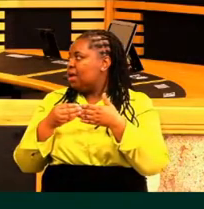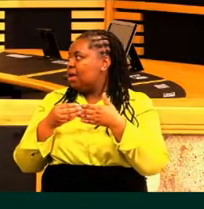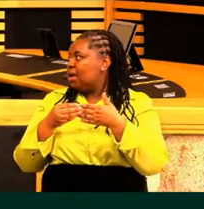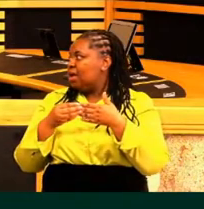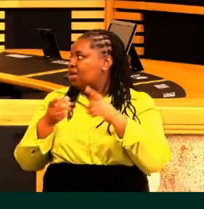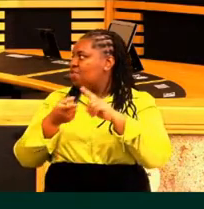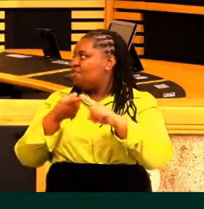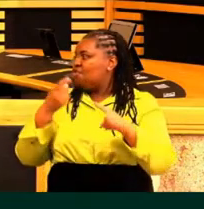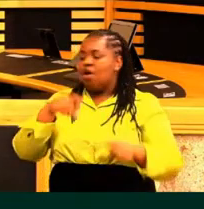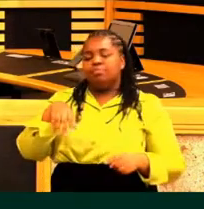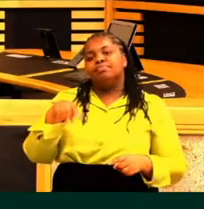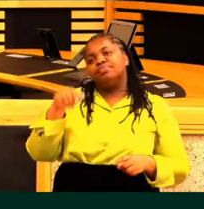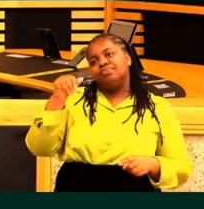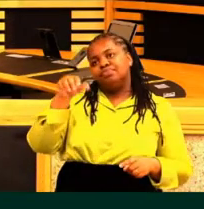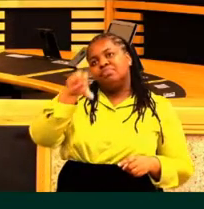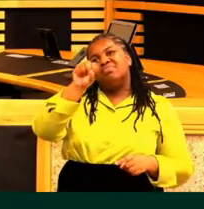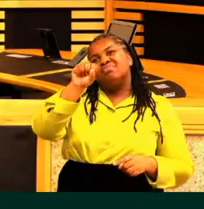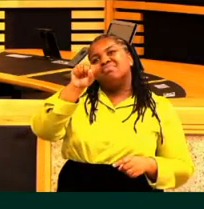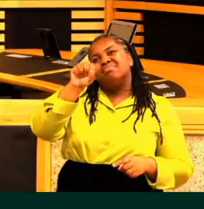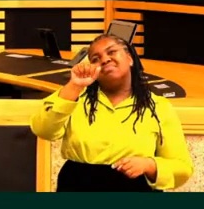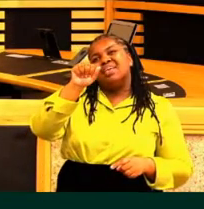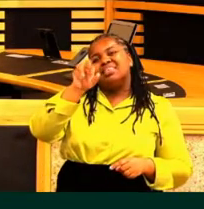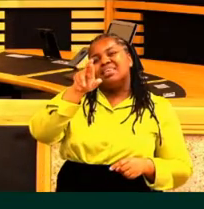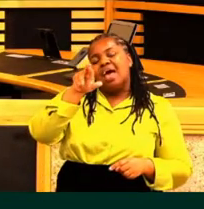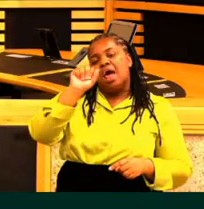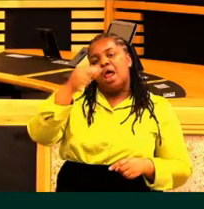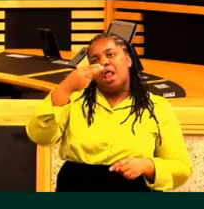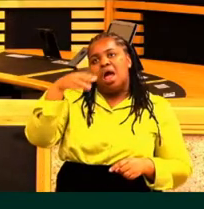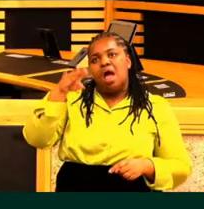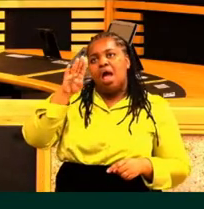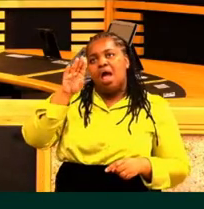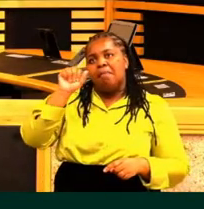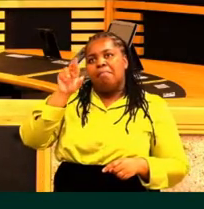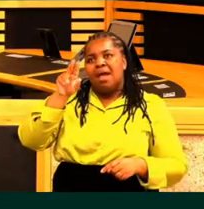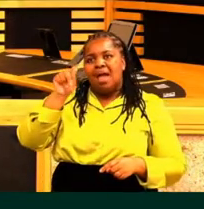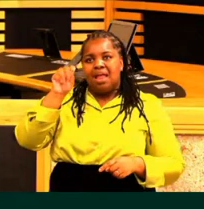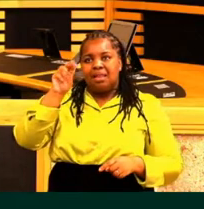from Sarah Patman or albums